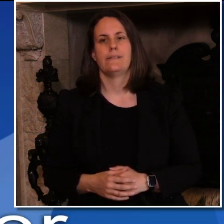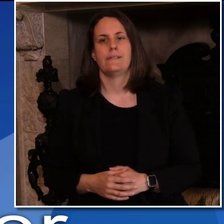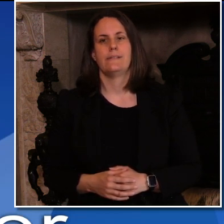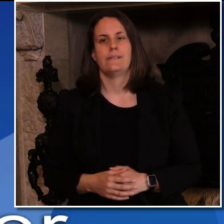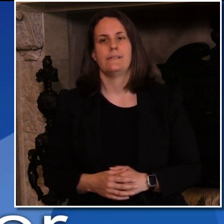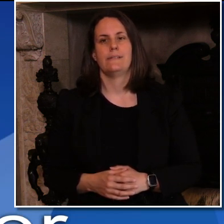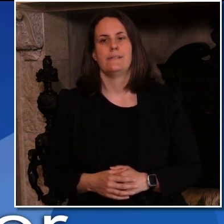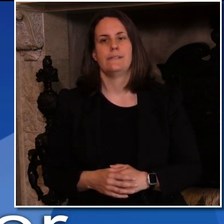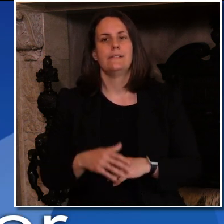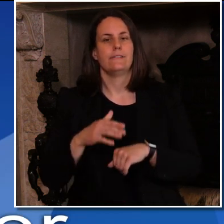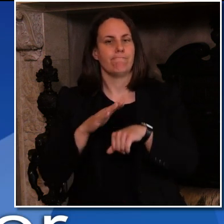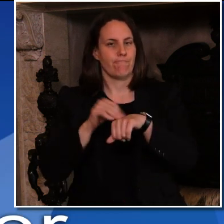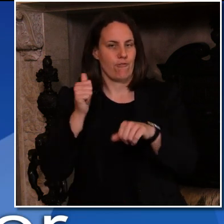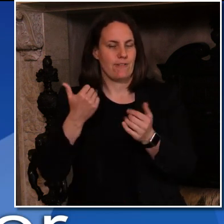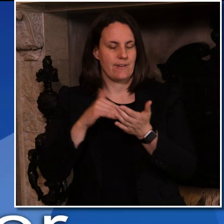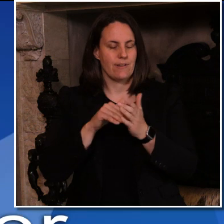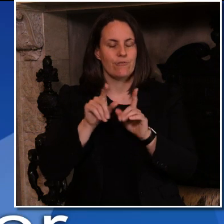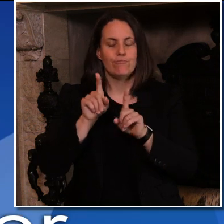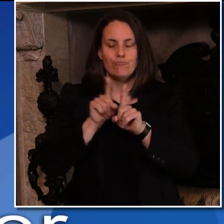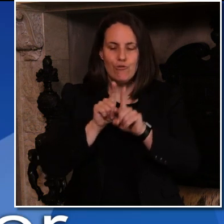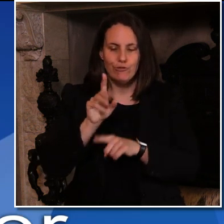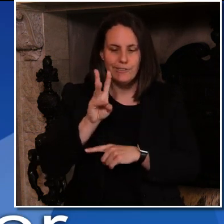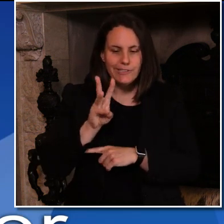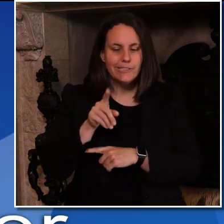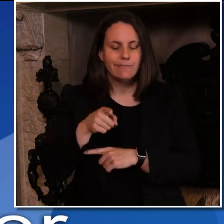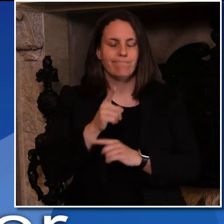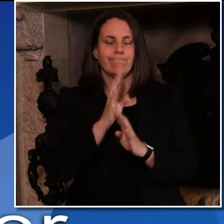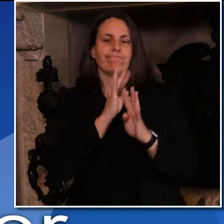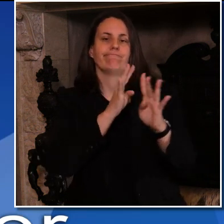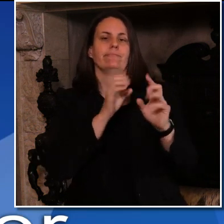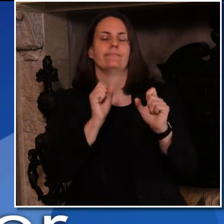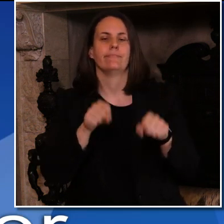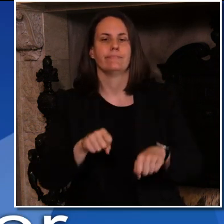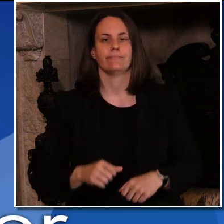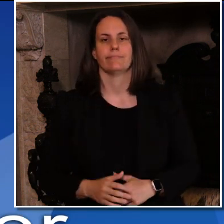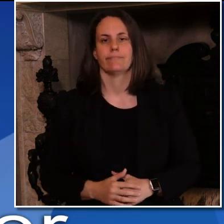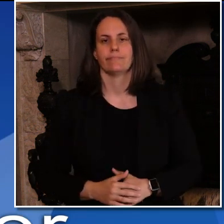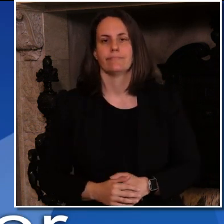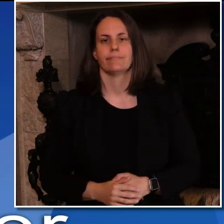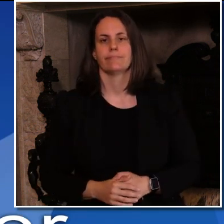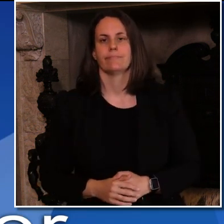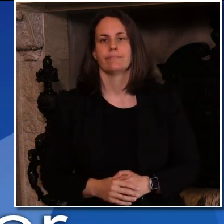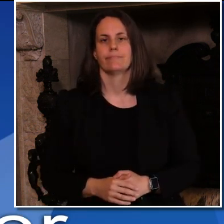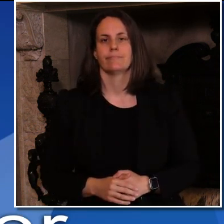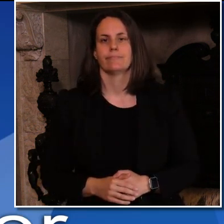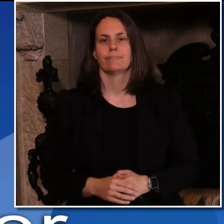And a reminder, star 6 to unmute your phone. Caroline Peterson from NBC 15.